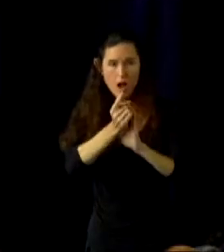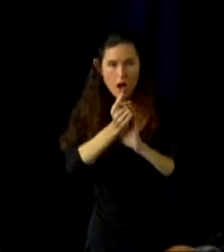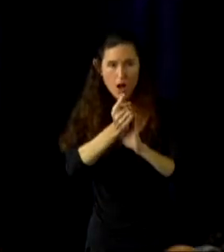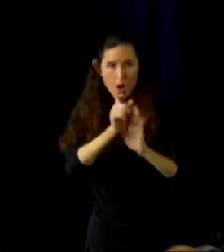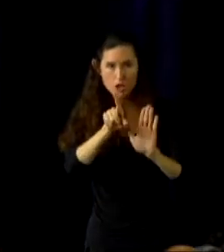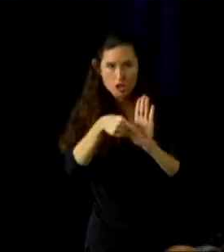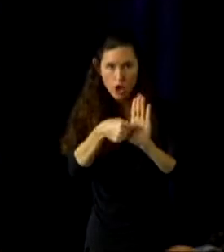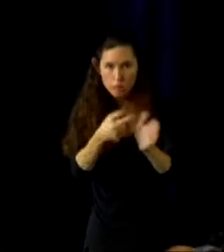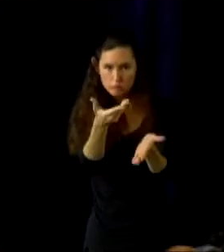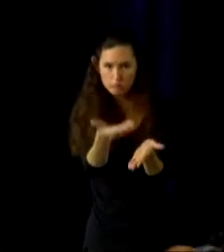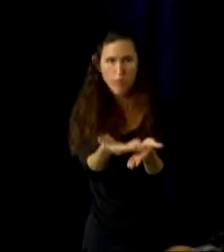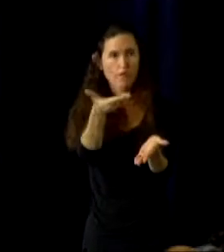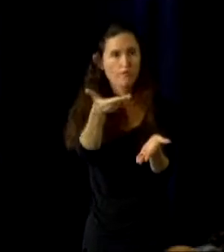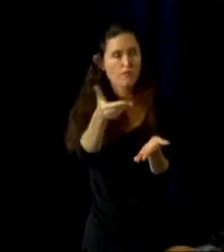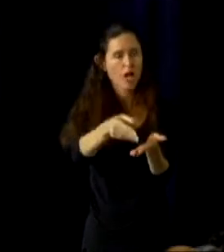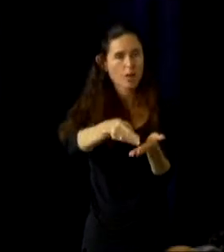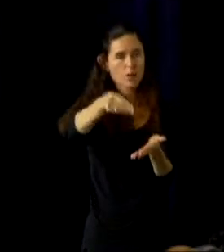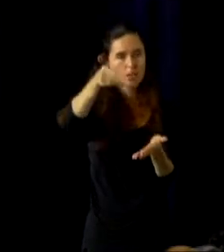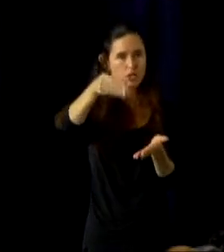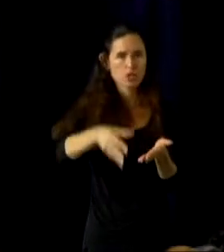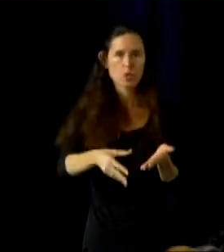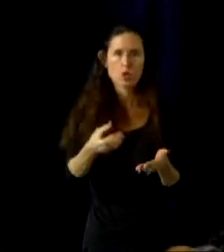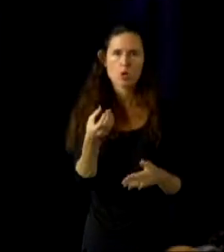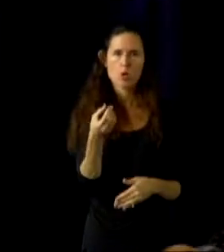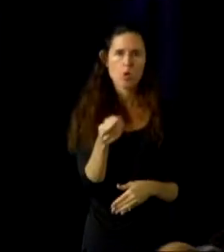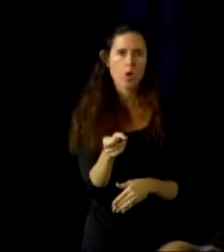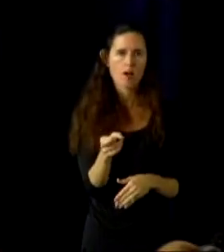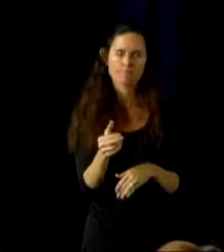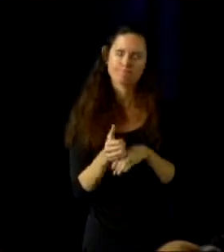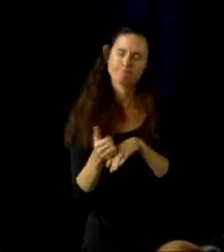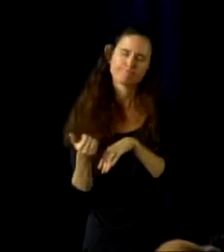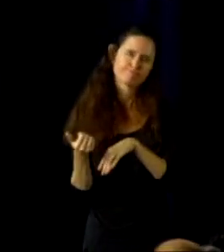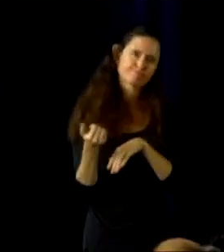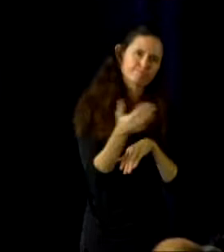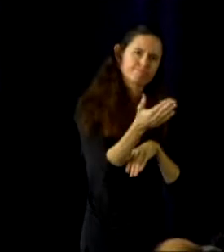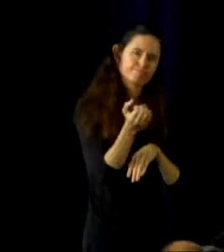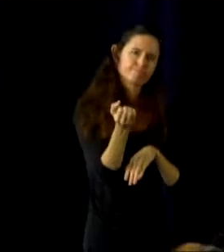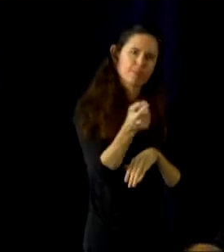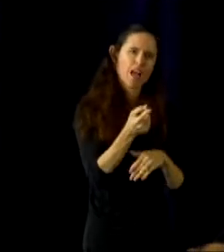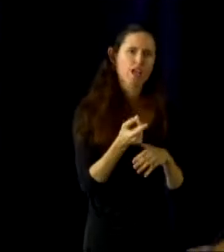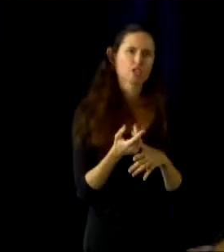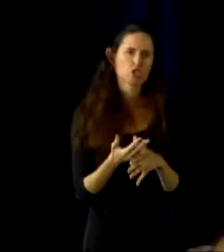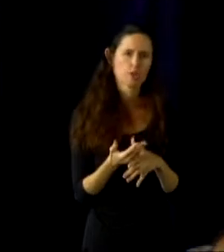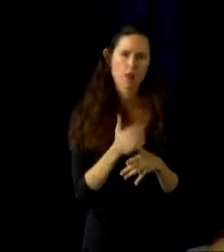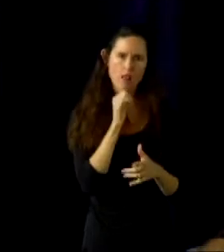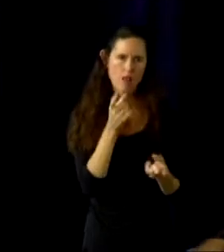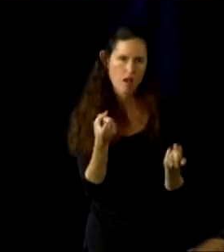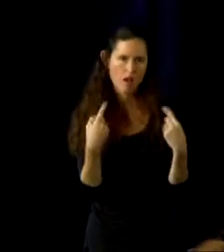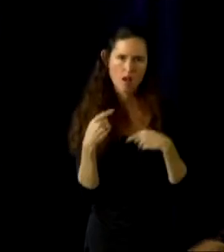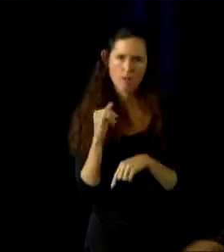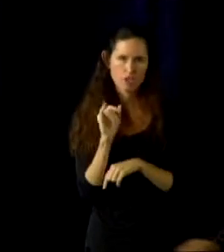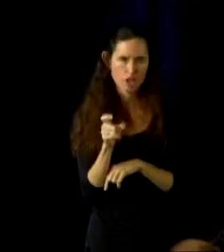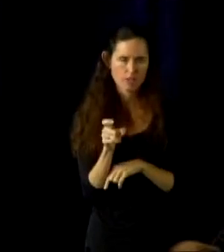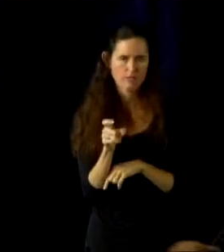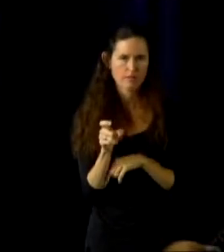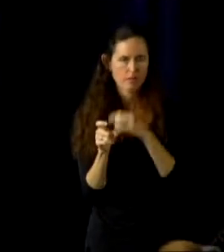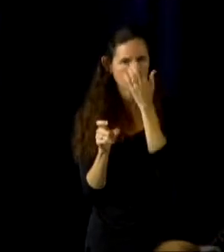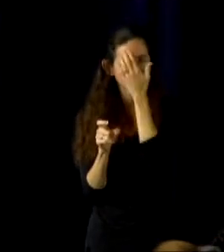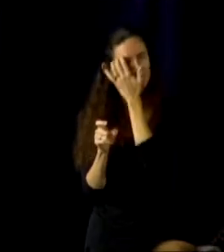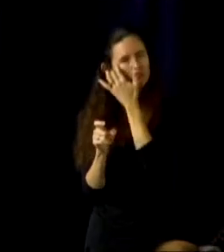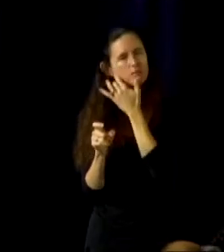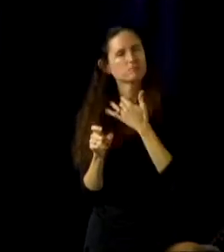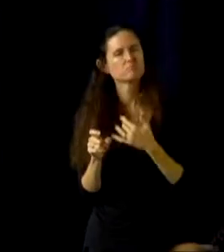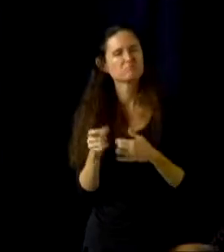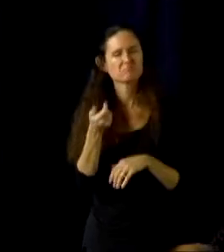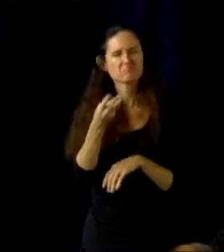to show that he was a student or he was going to be back on a plane to Germany rather than coming to Jacksonville. Through a series of